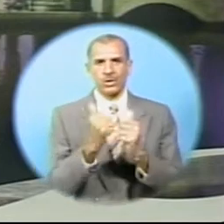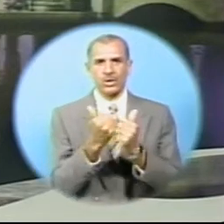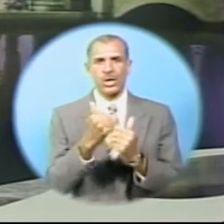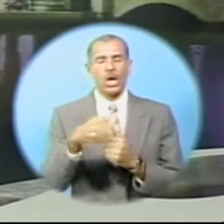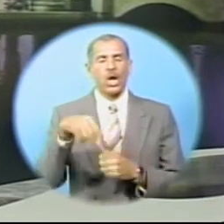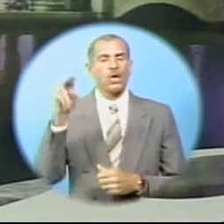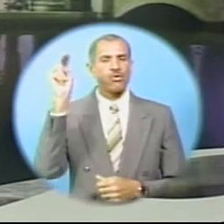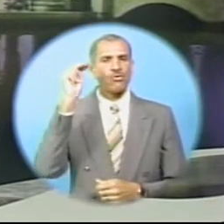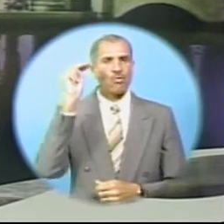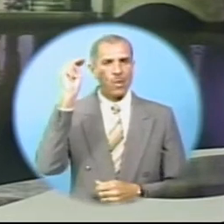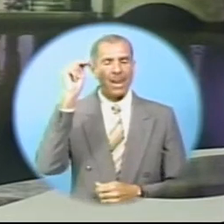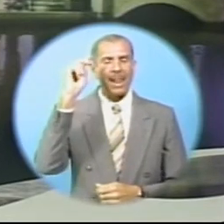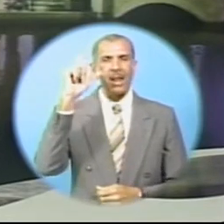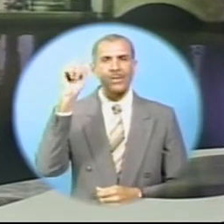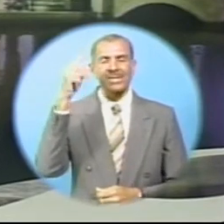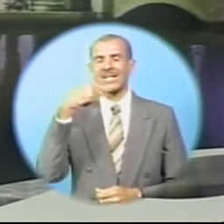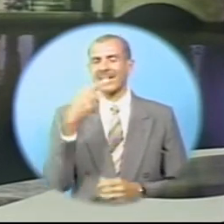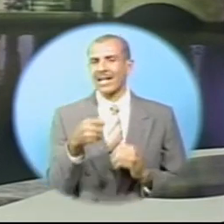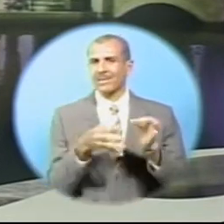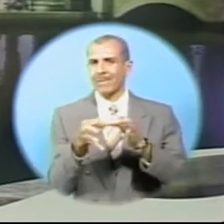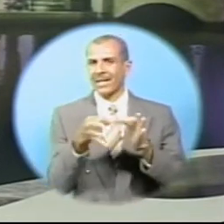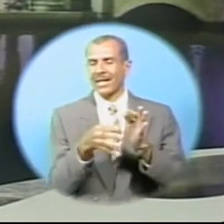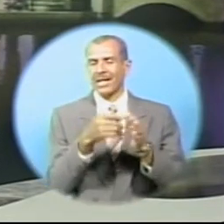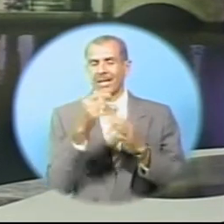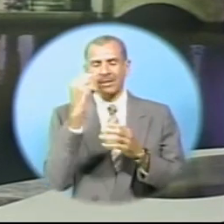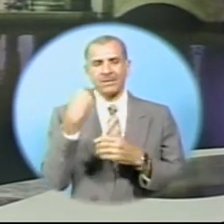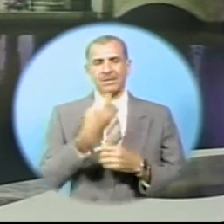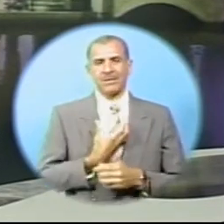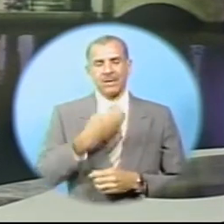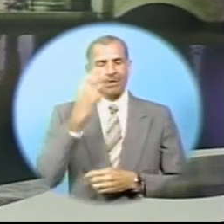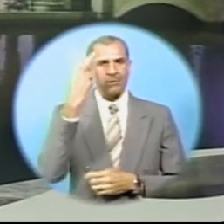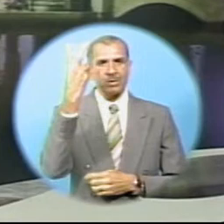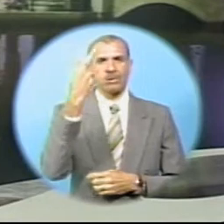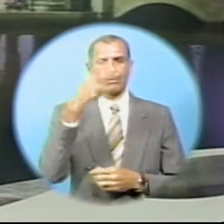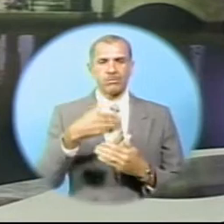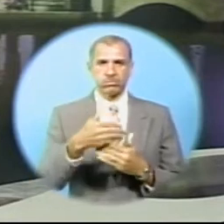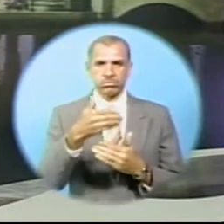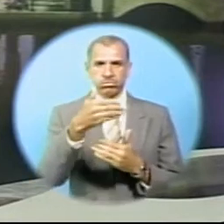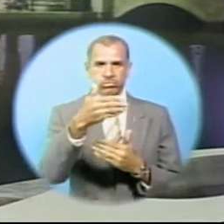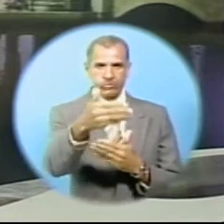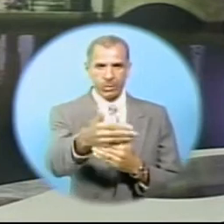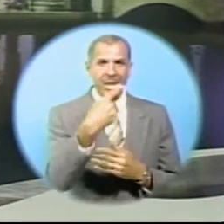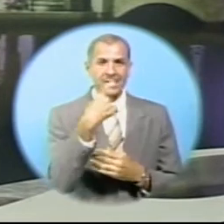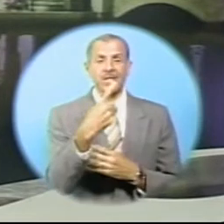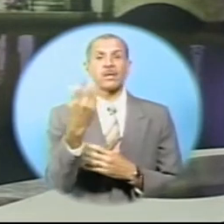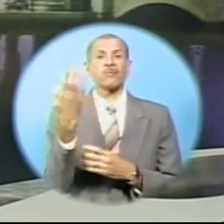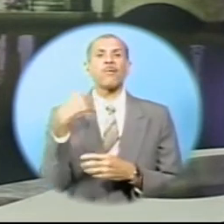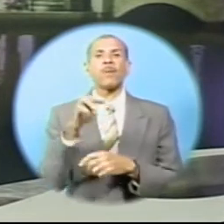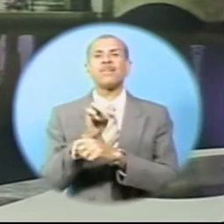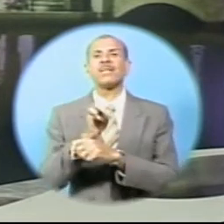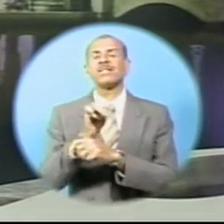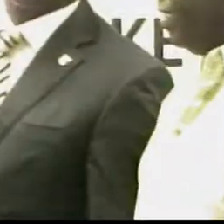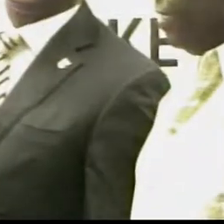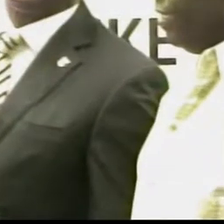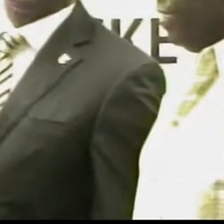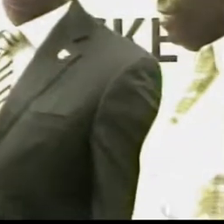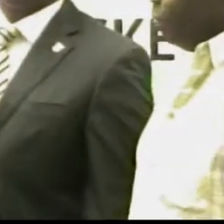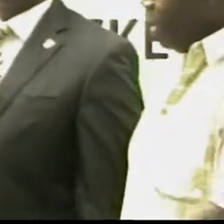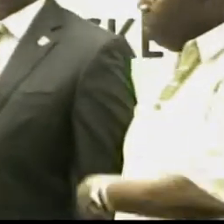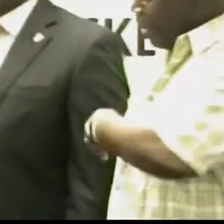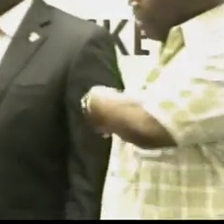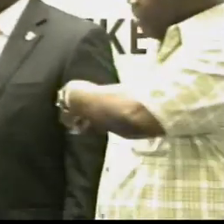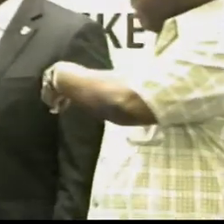Lynch, has outlined his vision for taking the sport forward in the country. Lynch, who is a former Minister of Tourism and